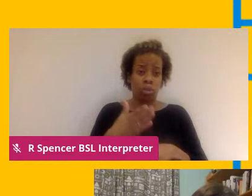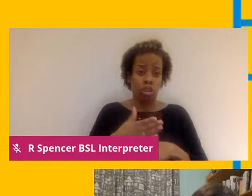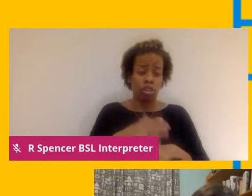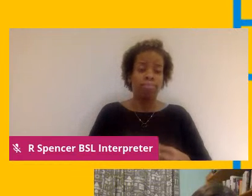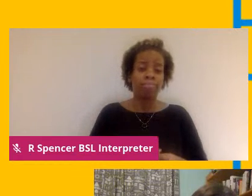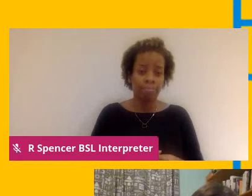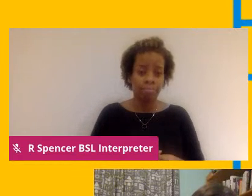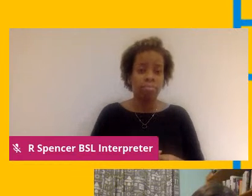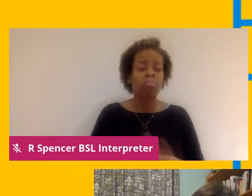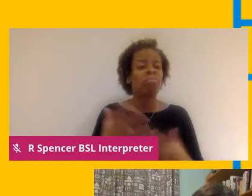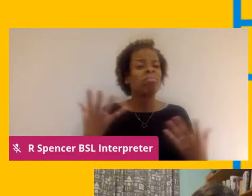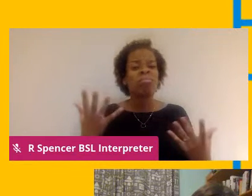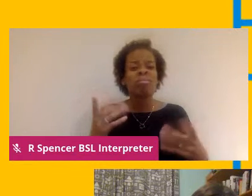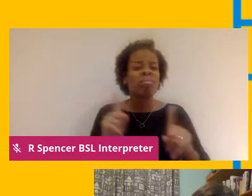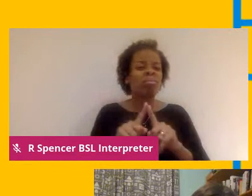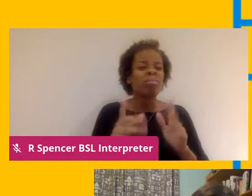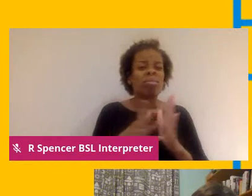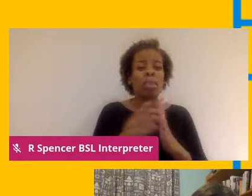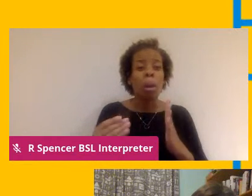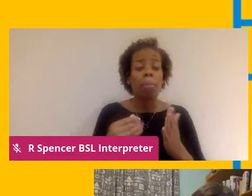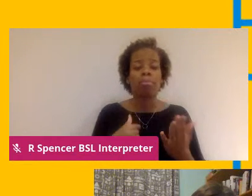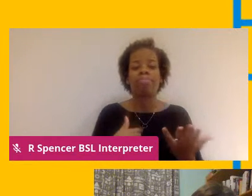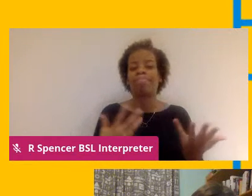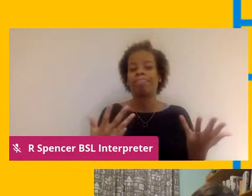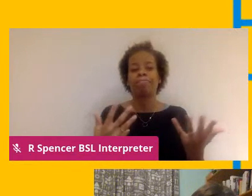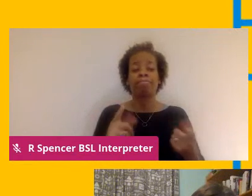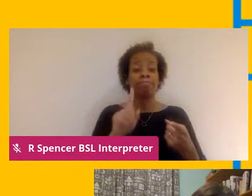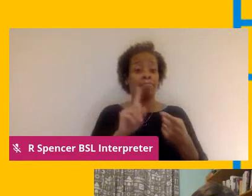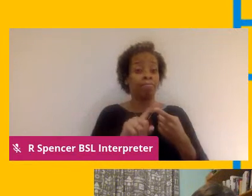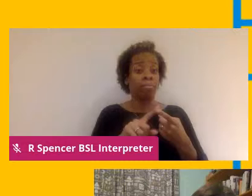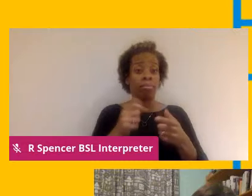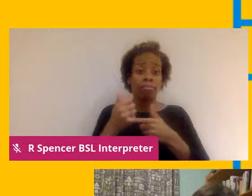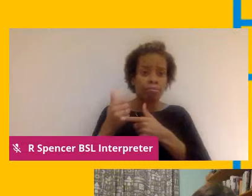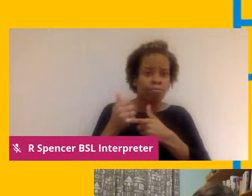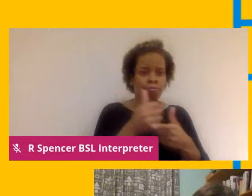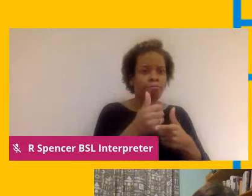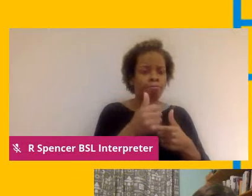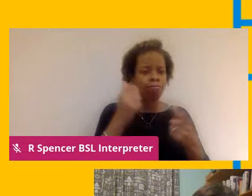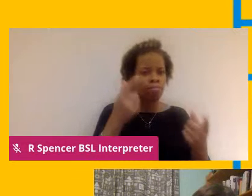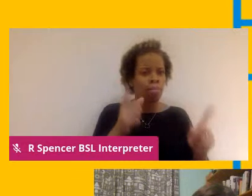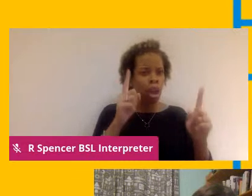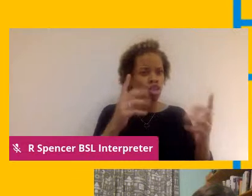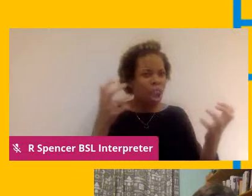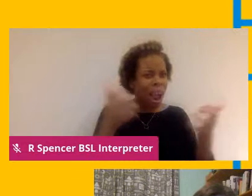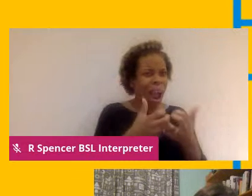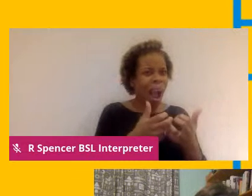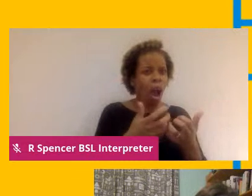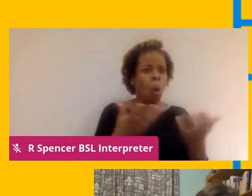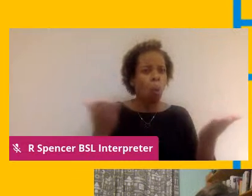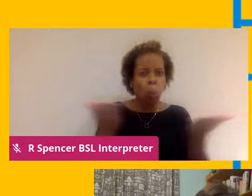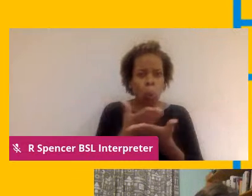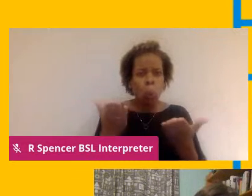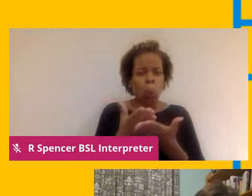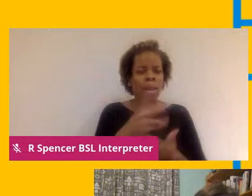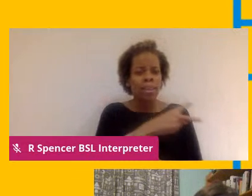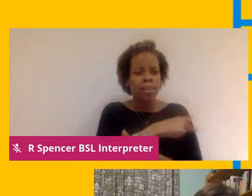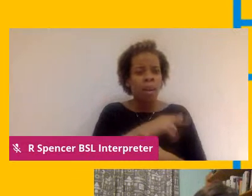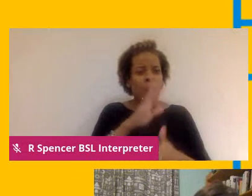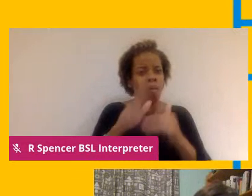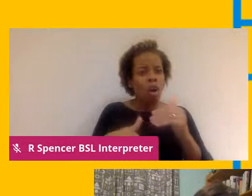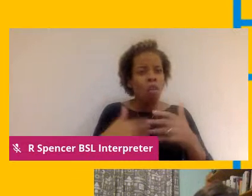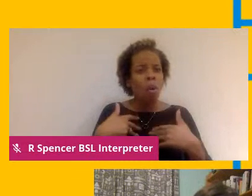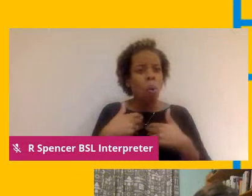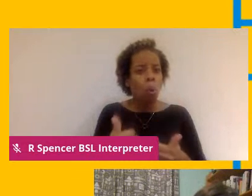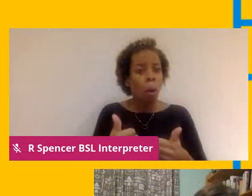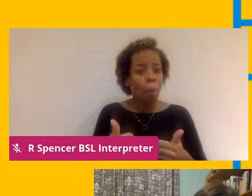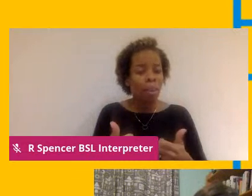That include things like better support for managers in having wellbeing conversations with staff. So, you know, in